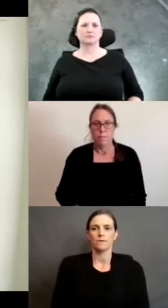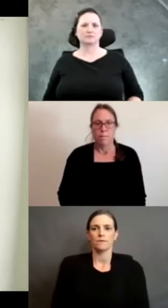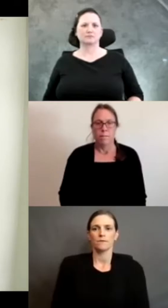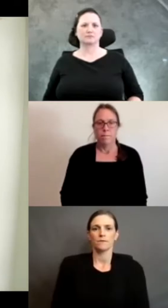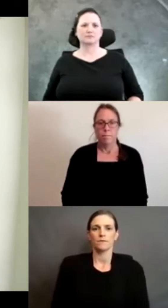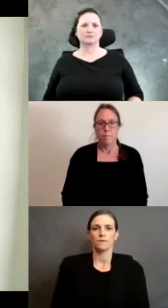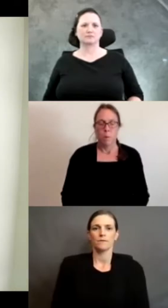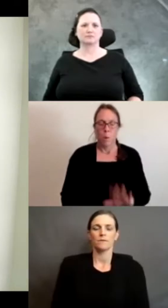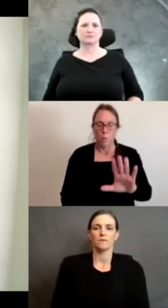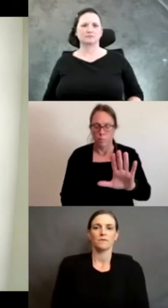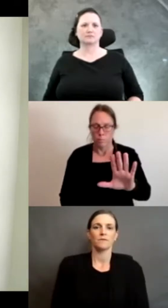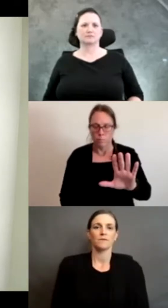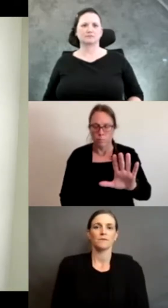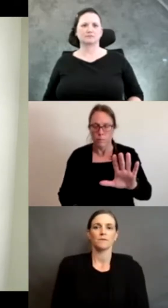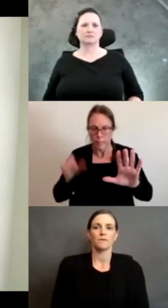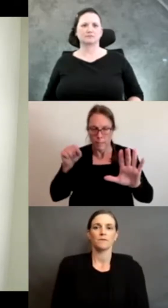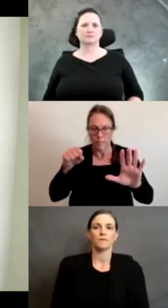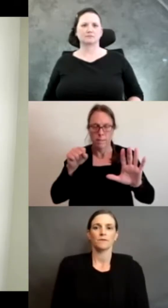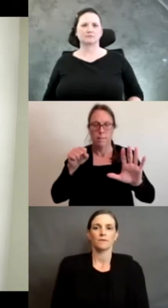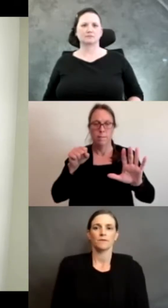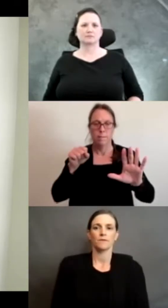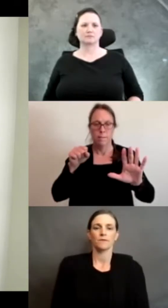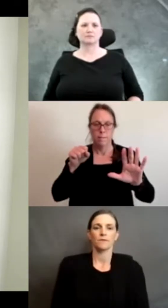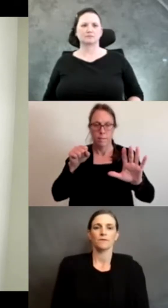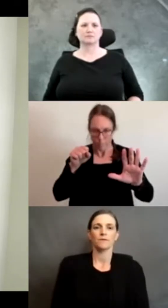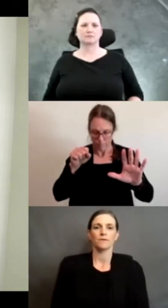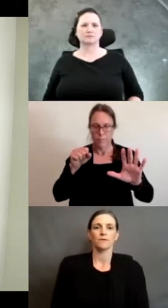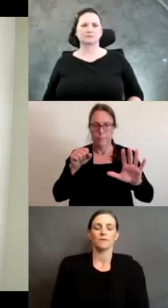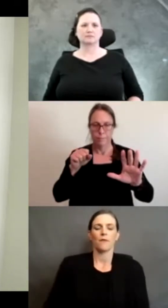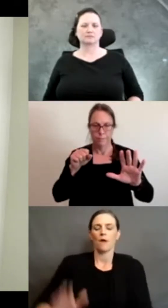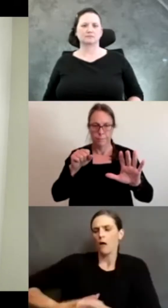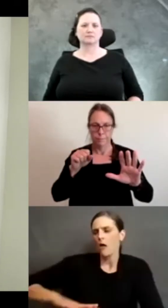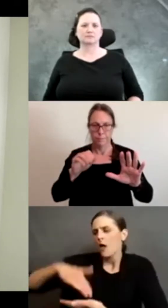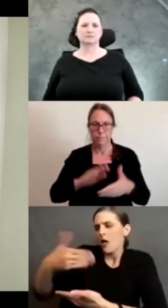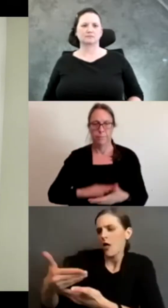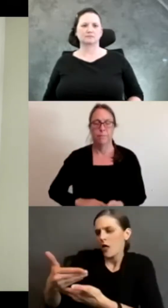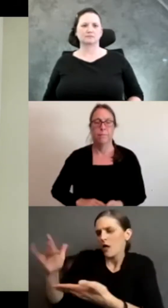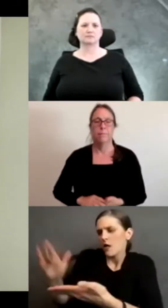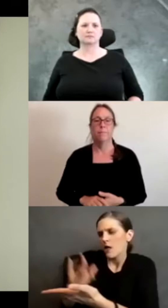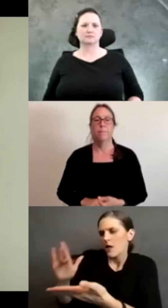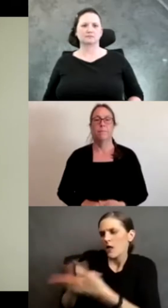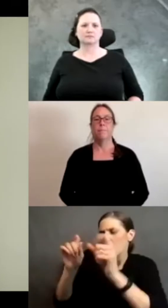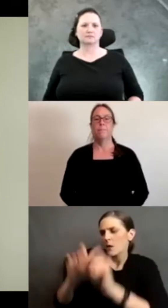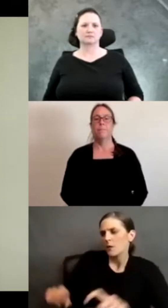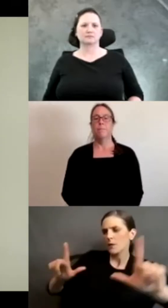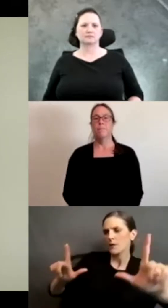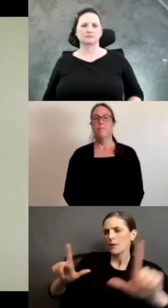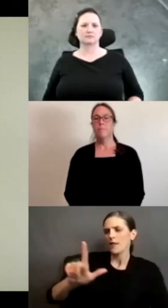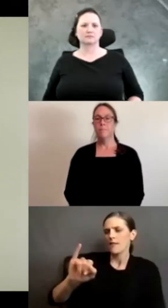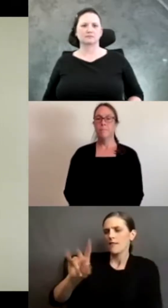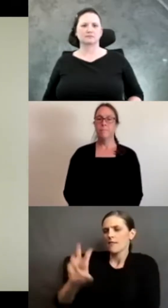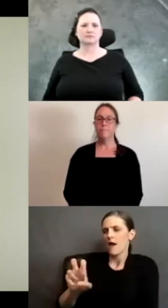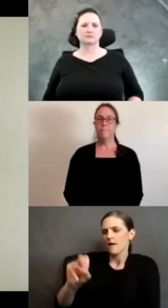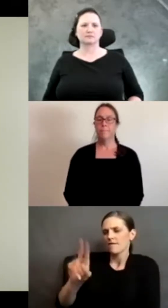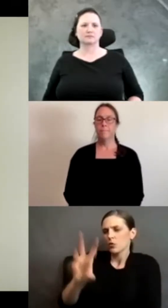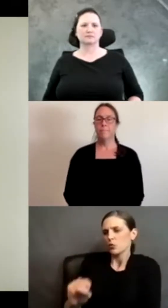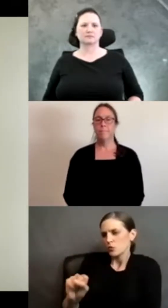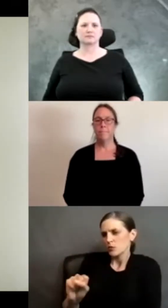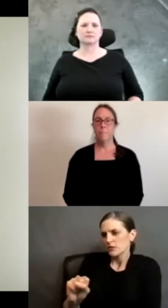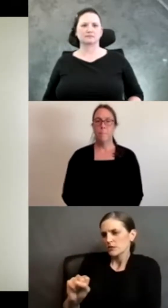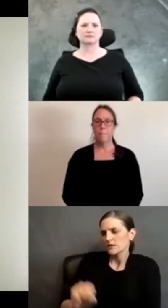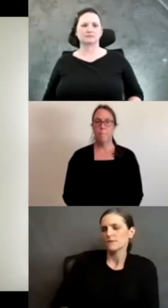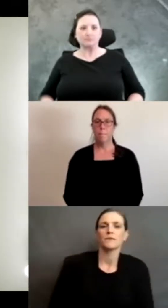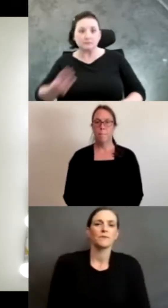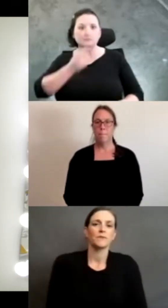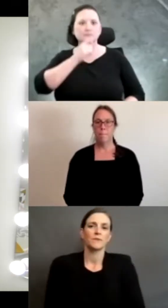Oh yeah. She flips open her laptop and opens a page with a live news feed. This